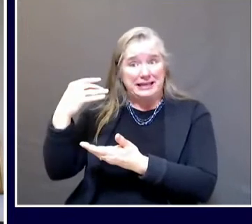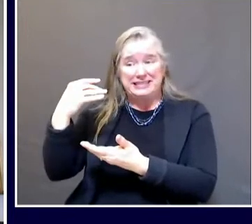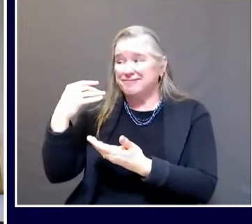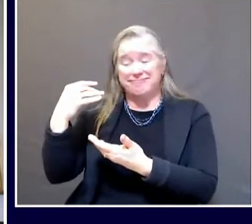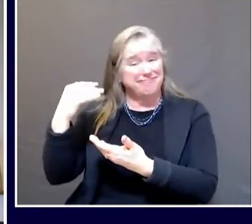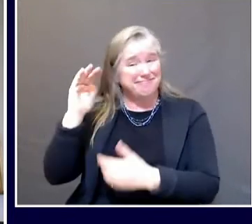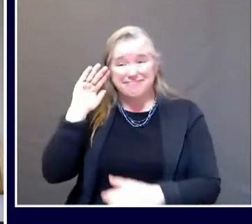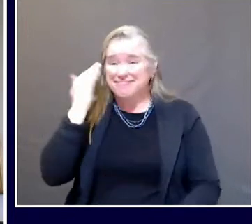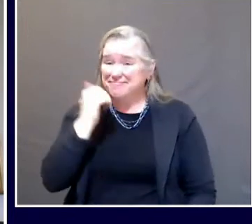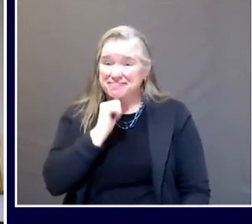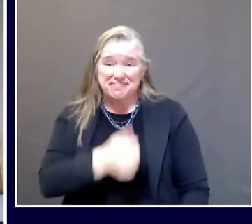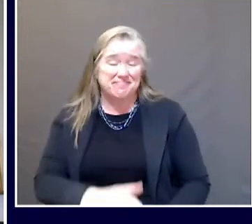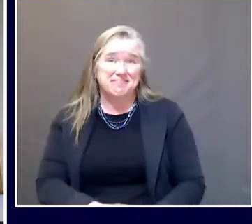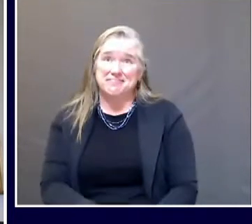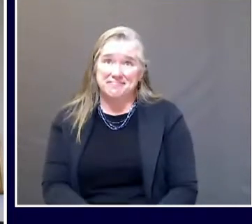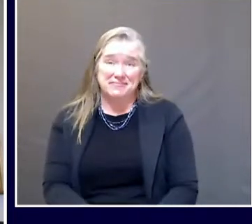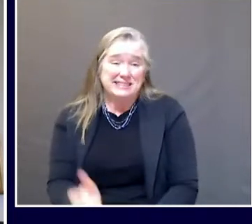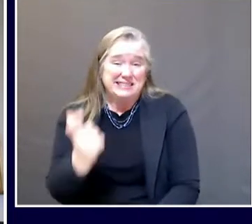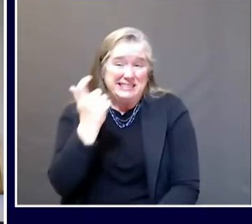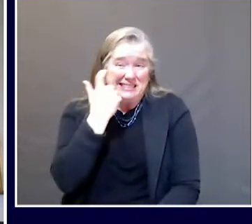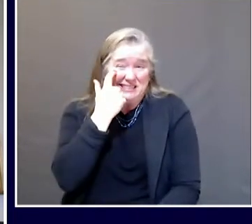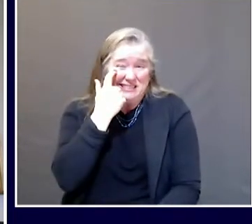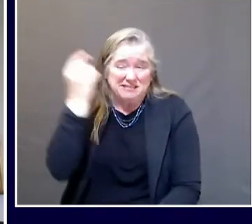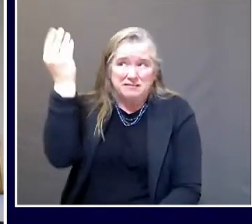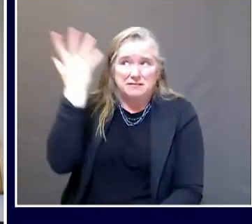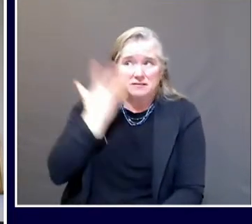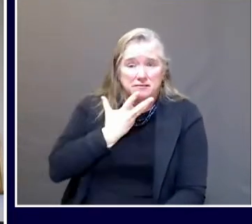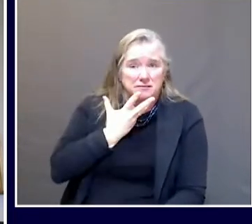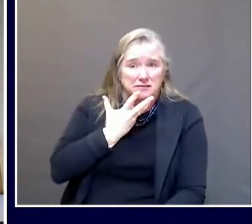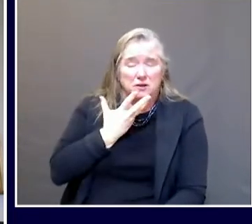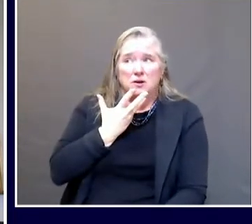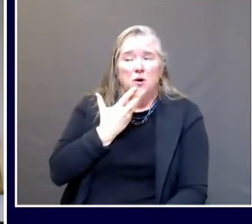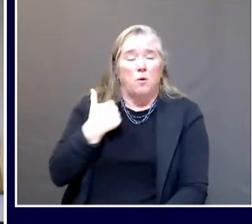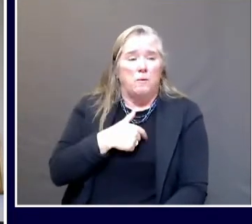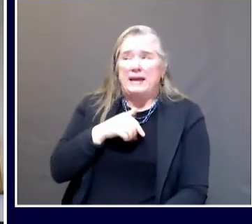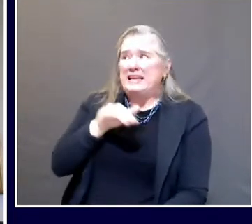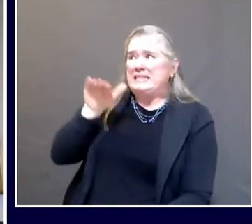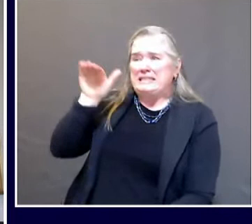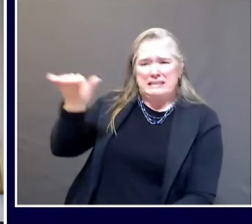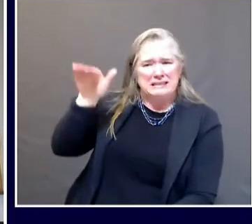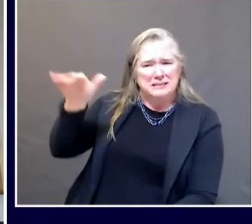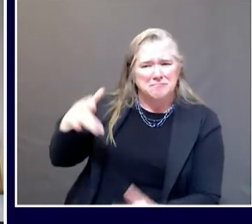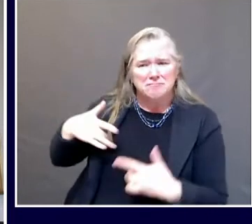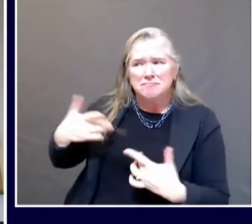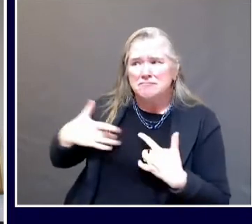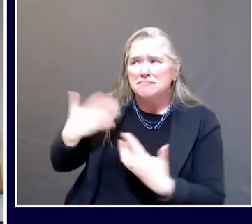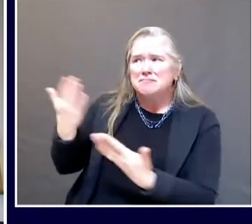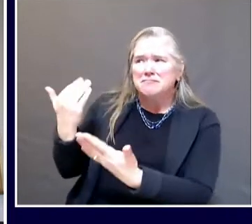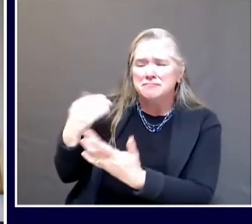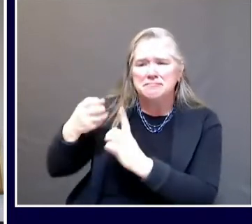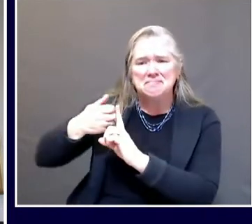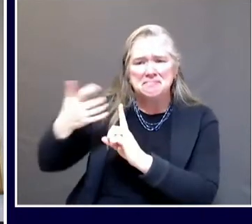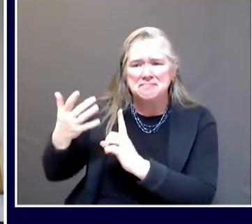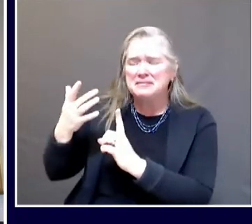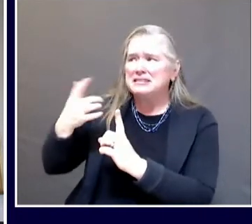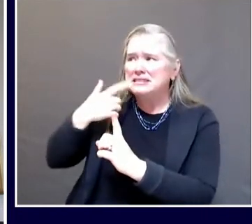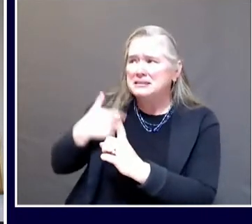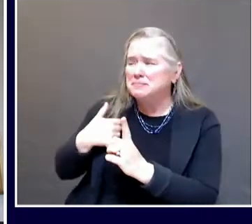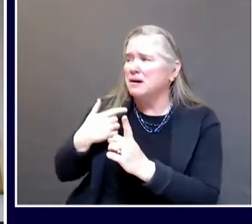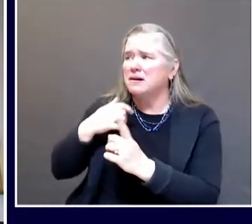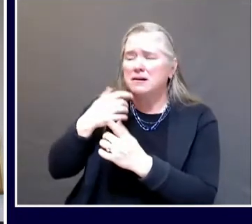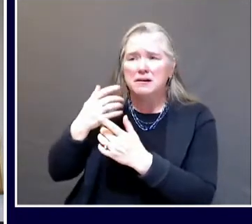learned about this information and are working to find out more details on what this means and what the implications will